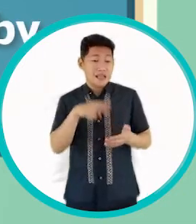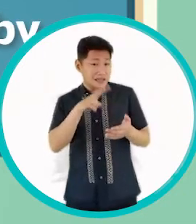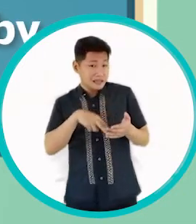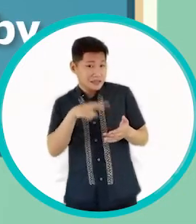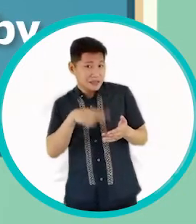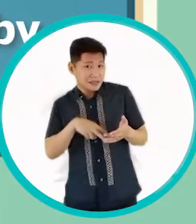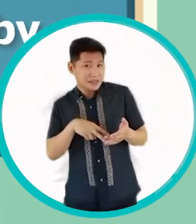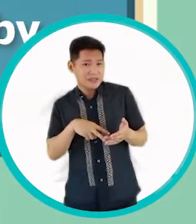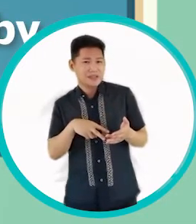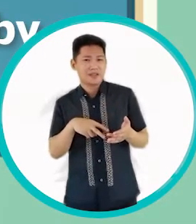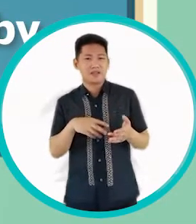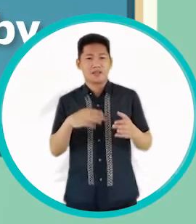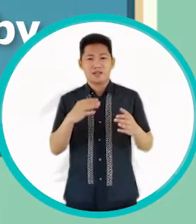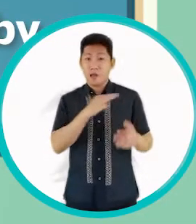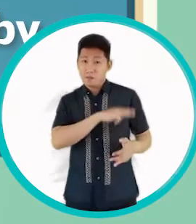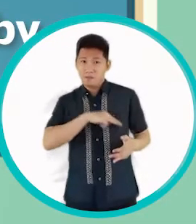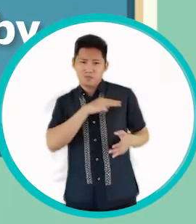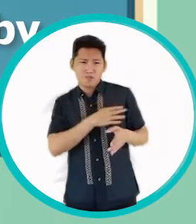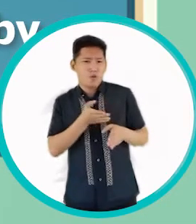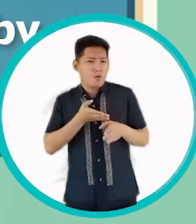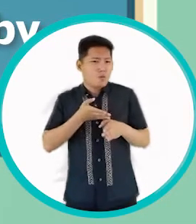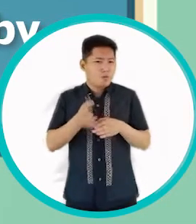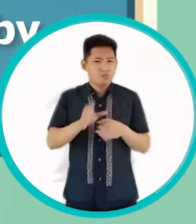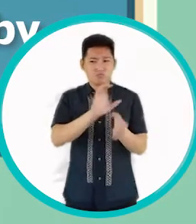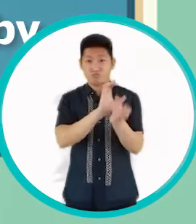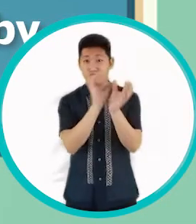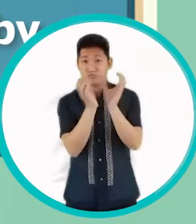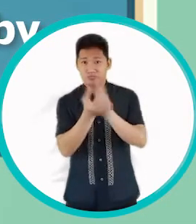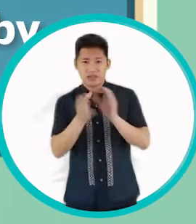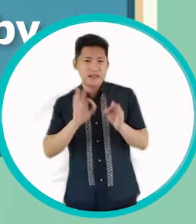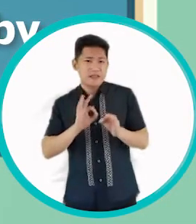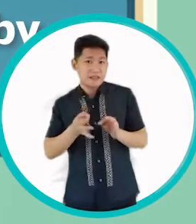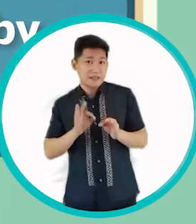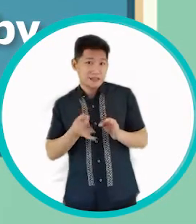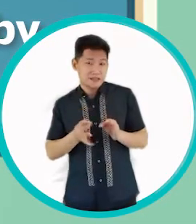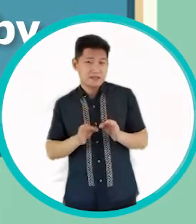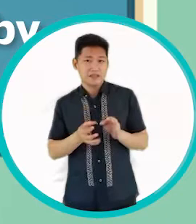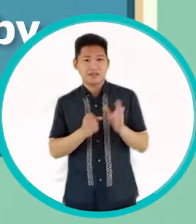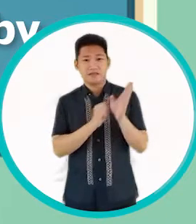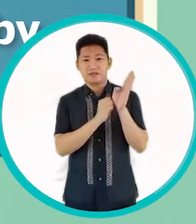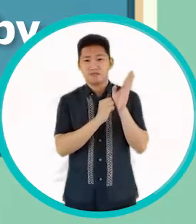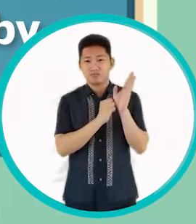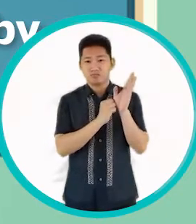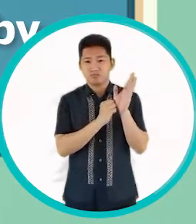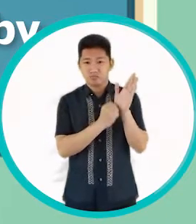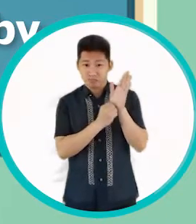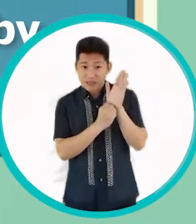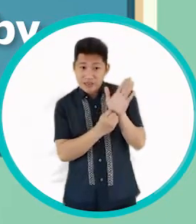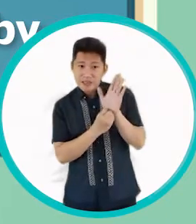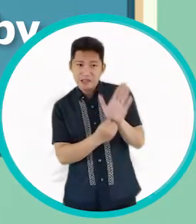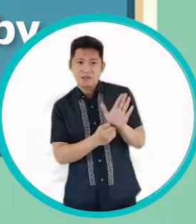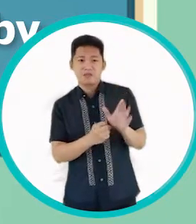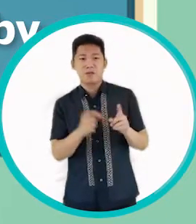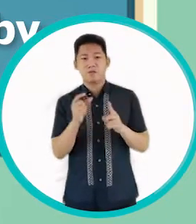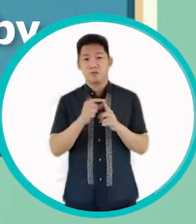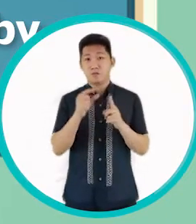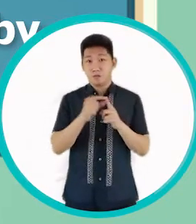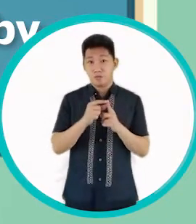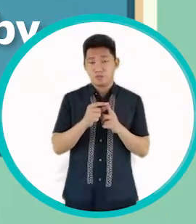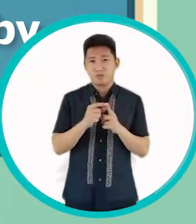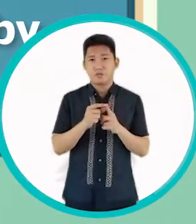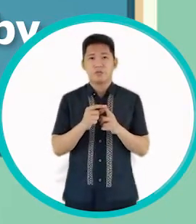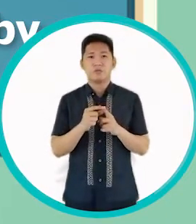read in a regular manner is a way of decoding or interpreting symbols into letters,